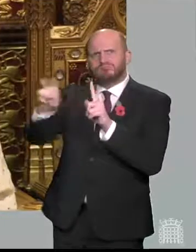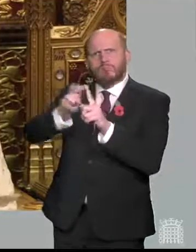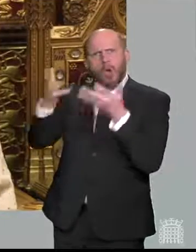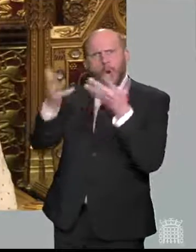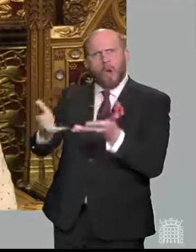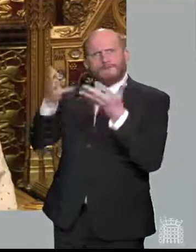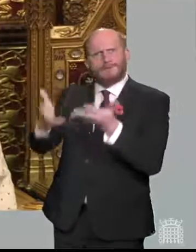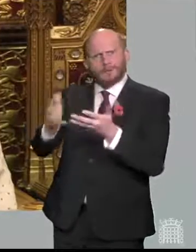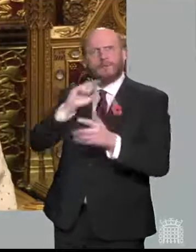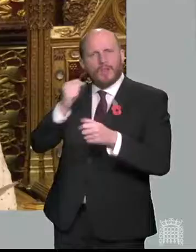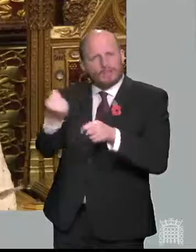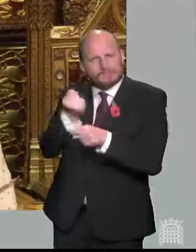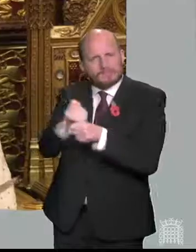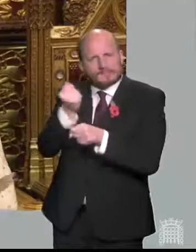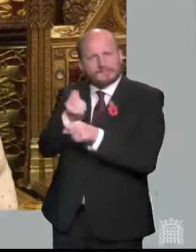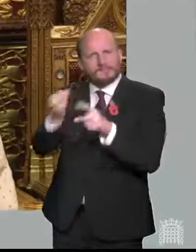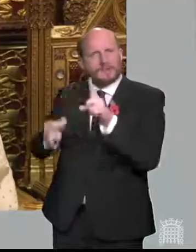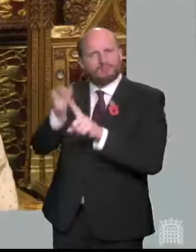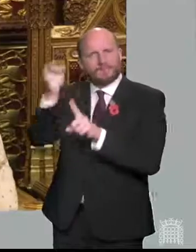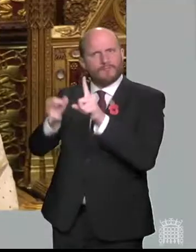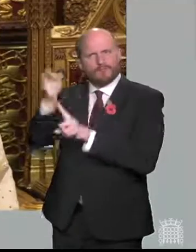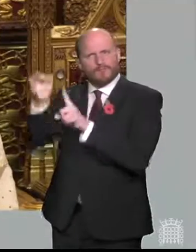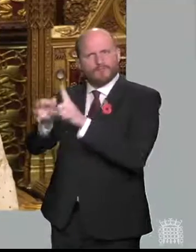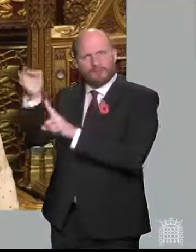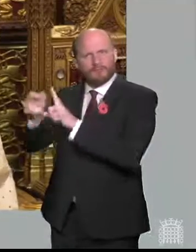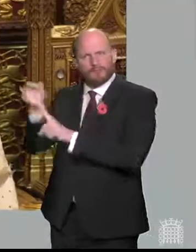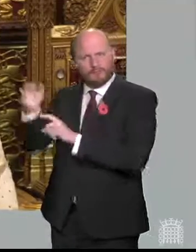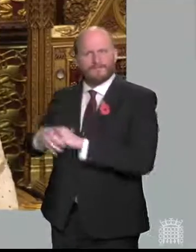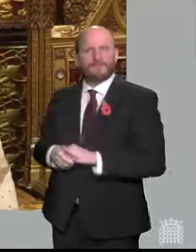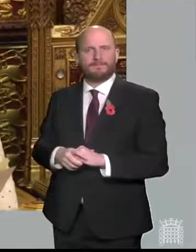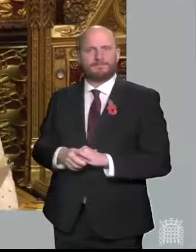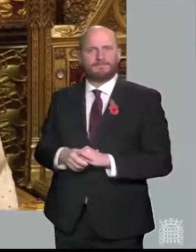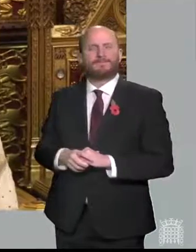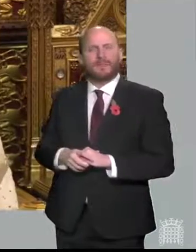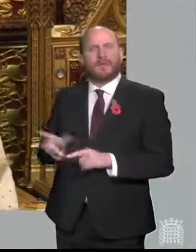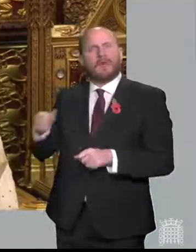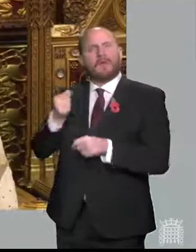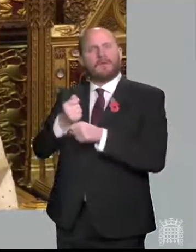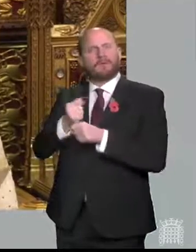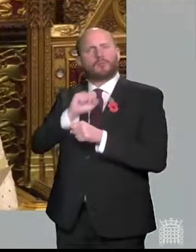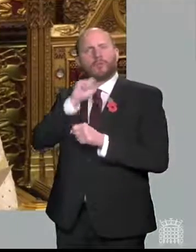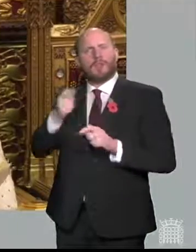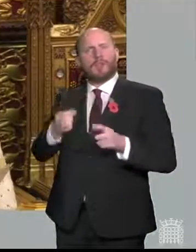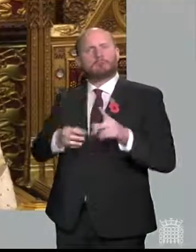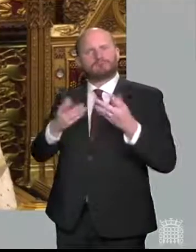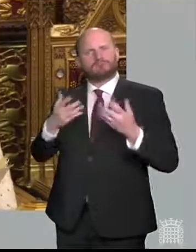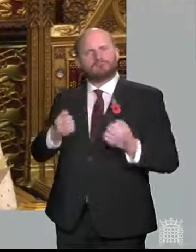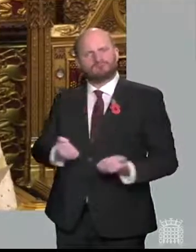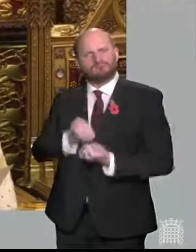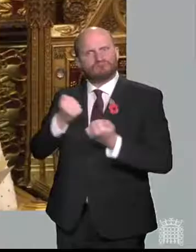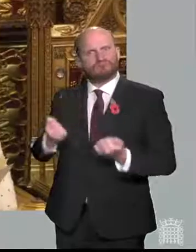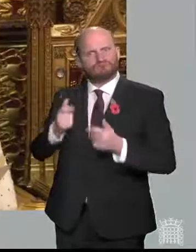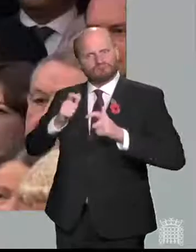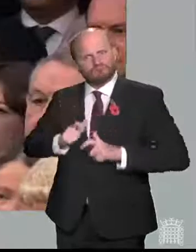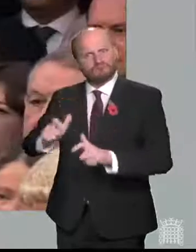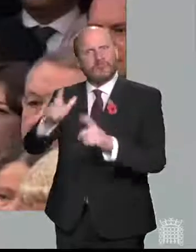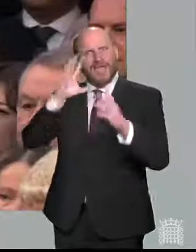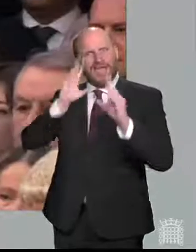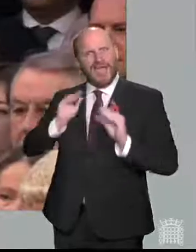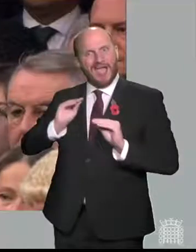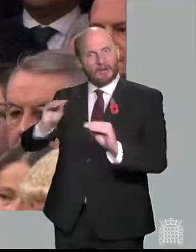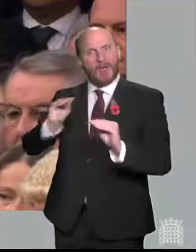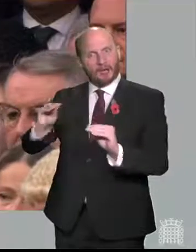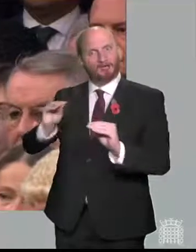My ministers will strengthen education for the long term. Steps will be taken to ensure young